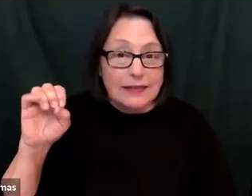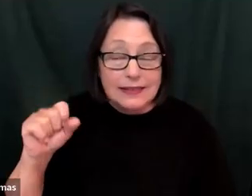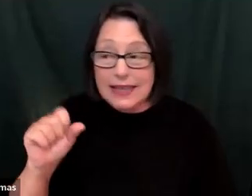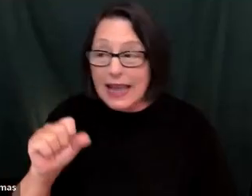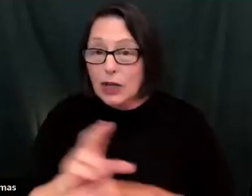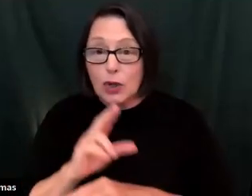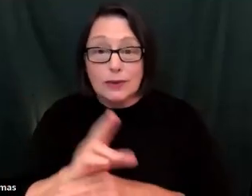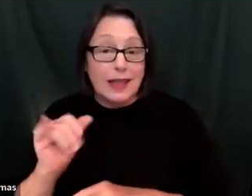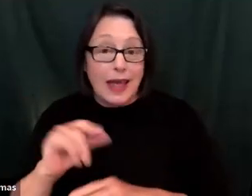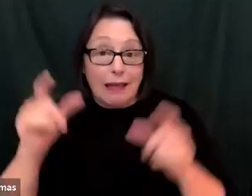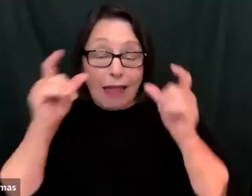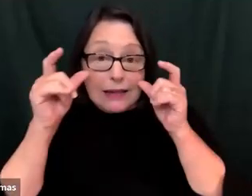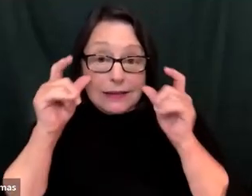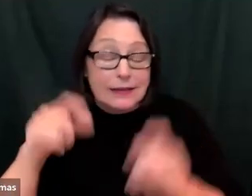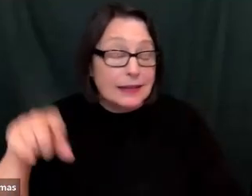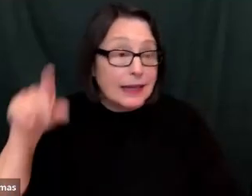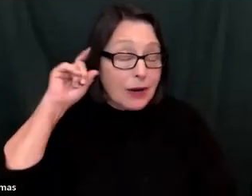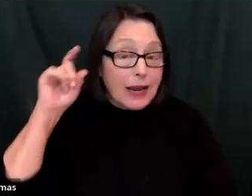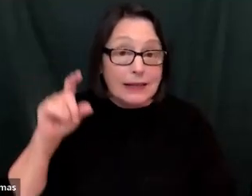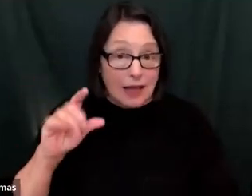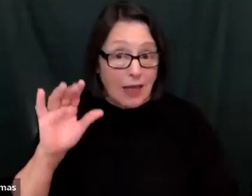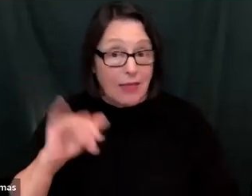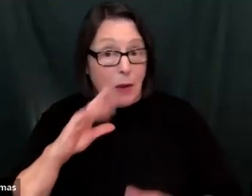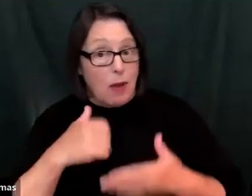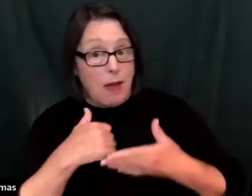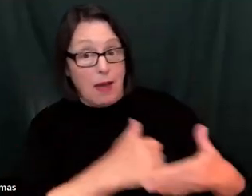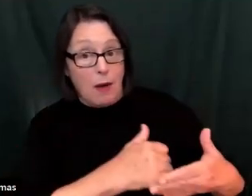like glasses, hearing aids.